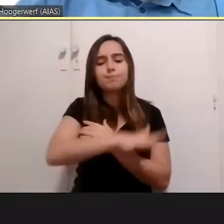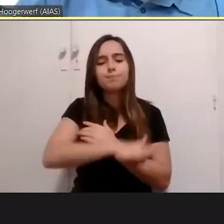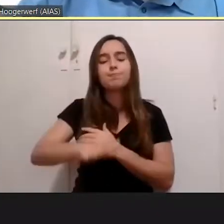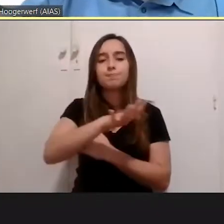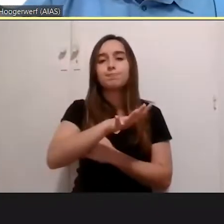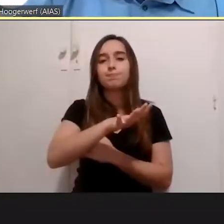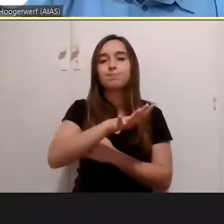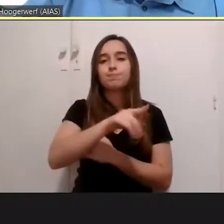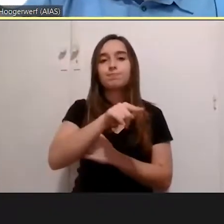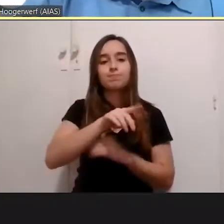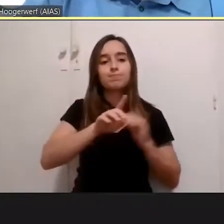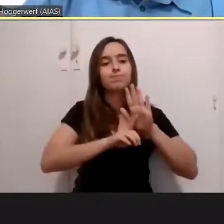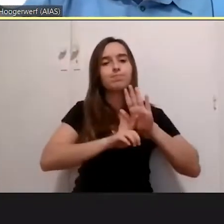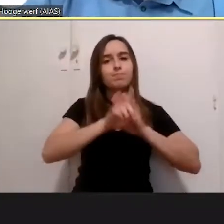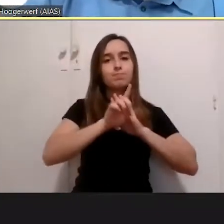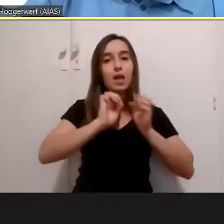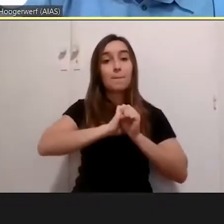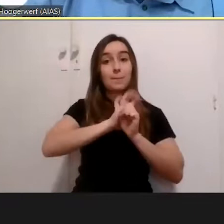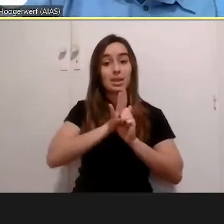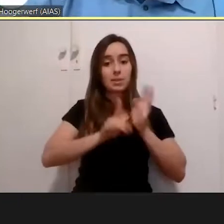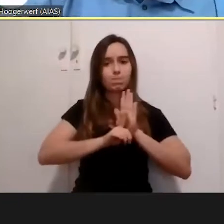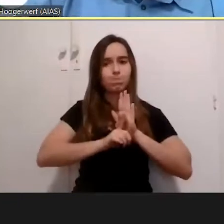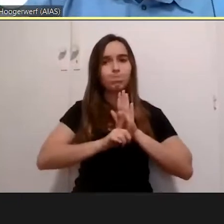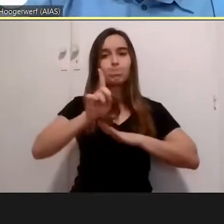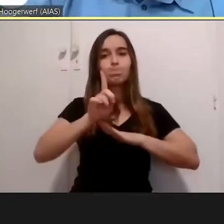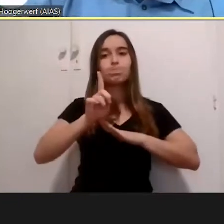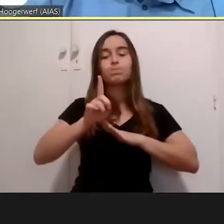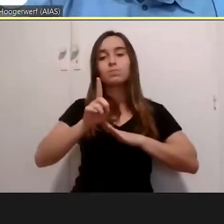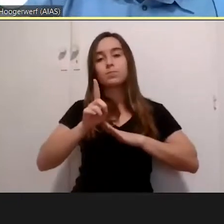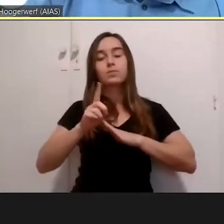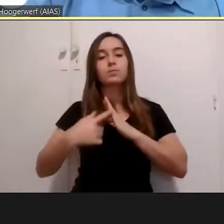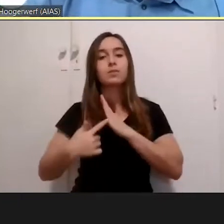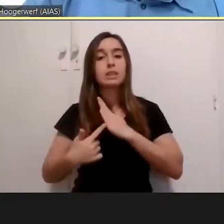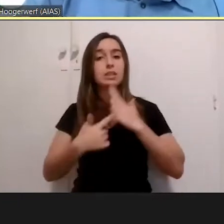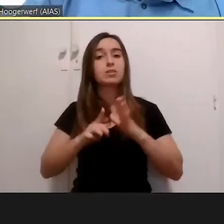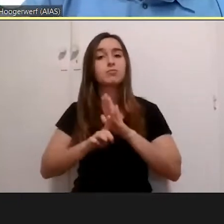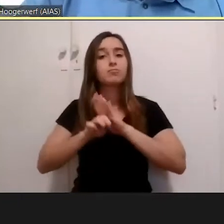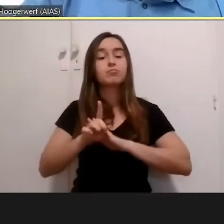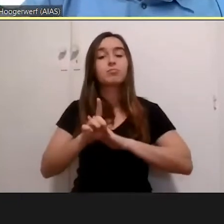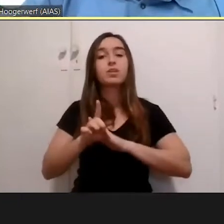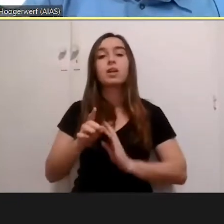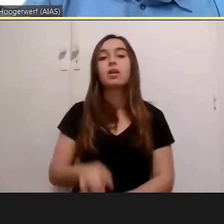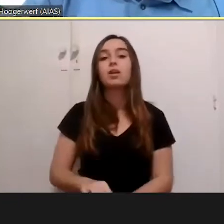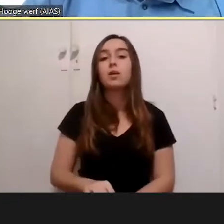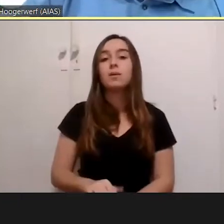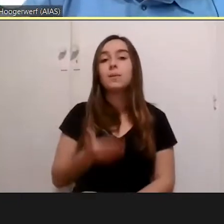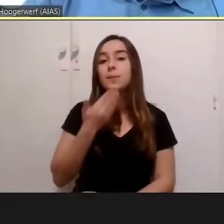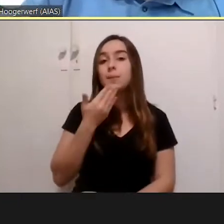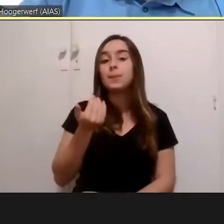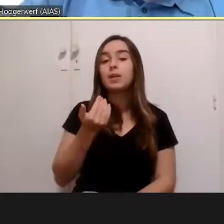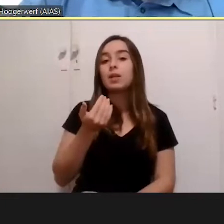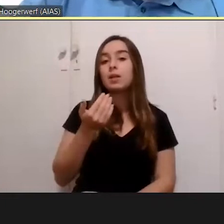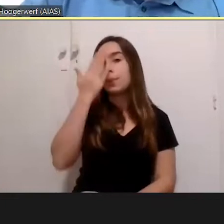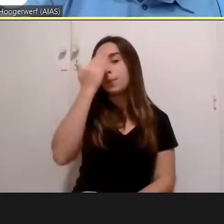pushed by the pandemic experience itself. But basically the issues were already there. The need for care systems is to